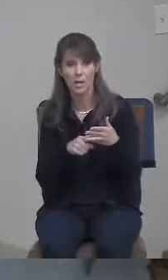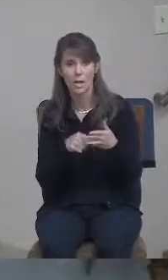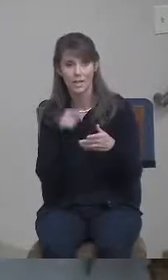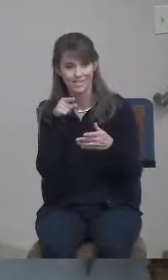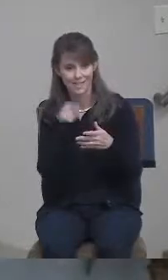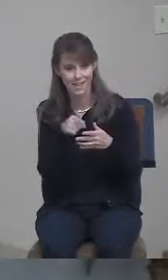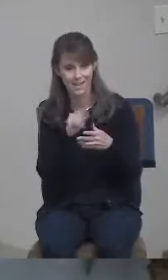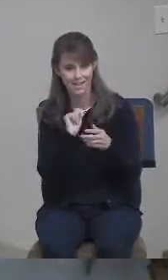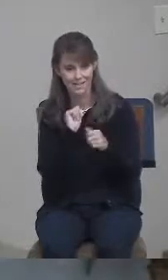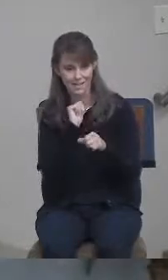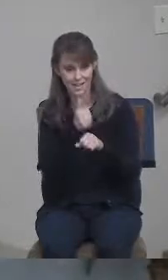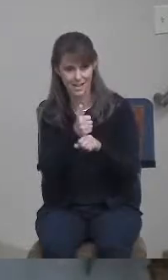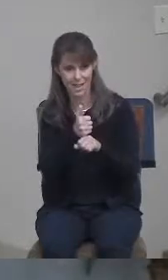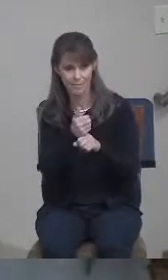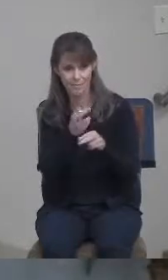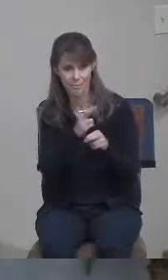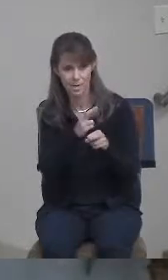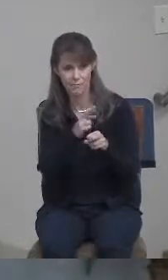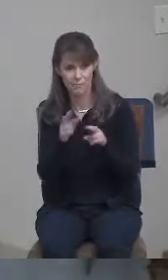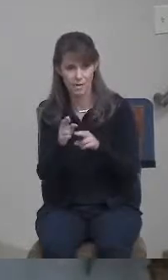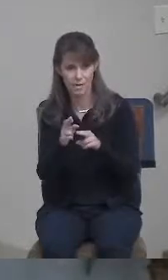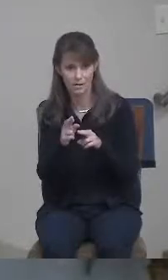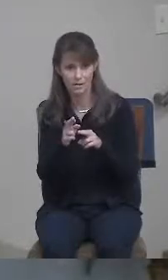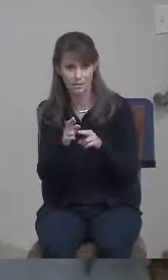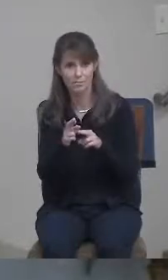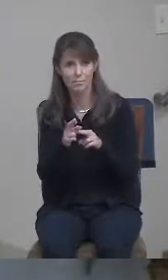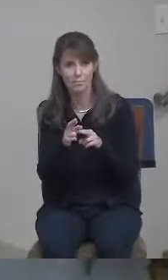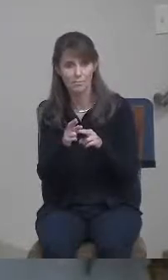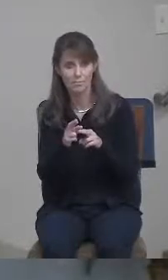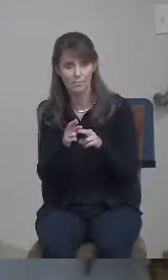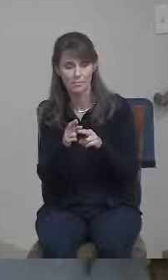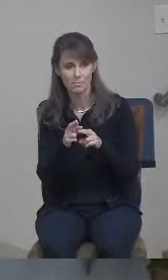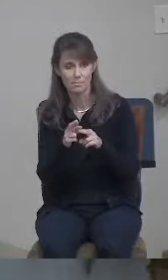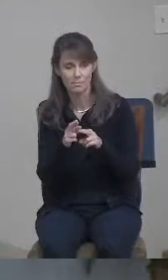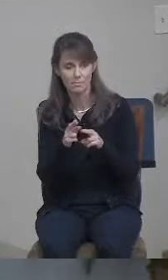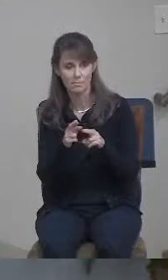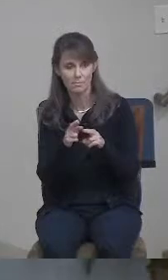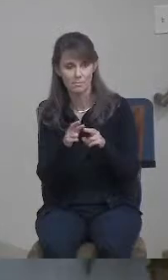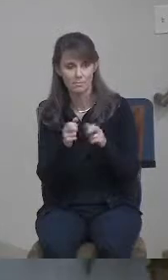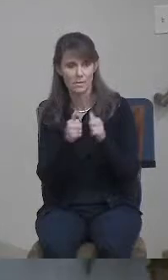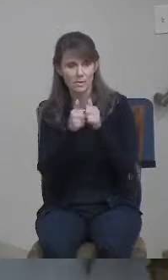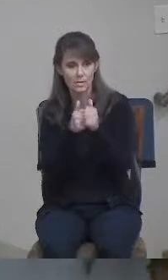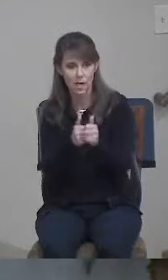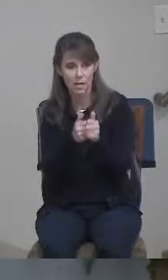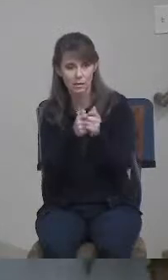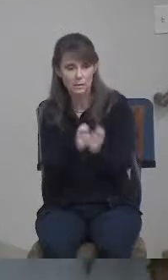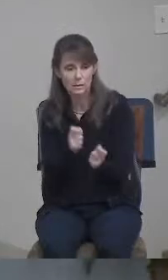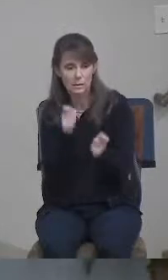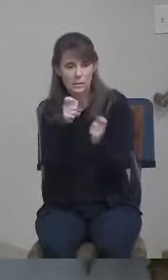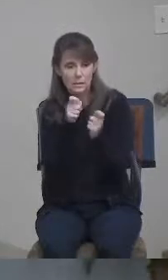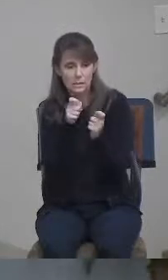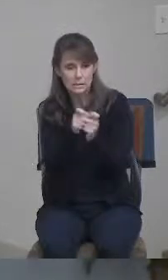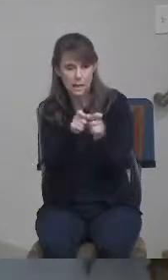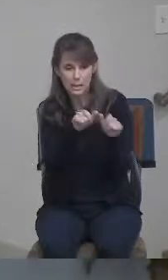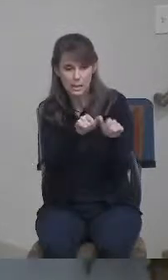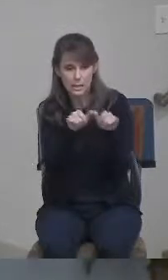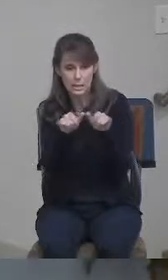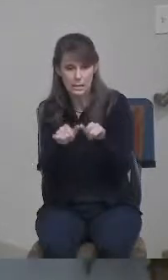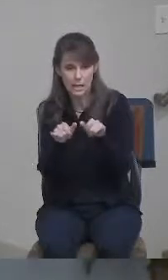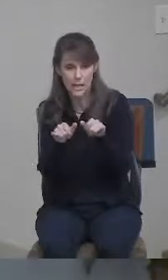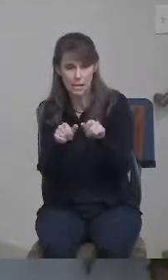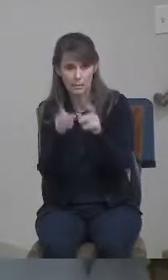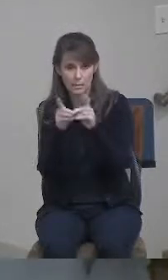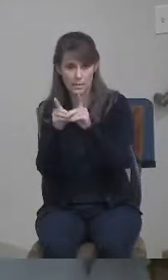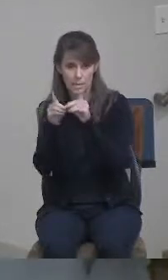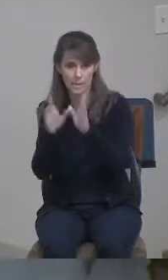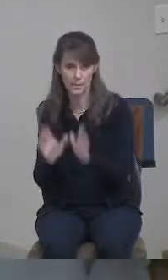order. But that they were on the high road back to the ancient order is equally evident. You see the efforts they were making, the movement,